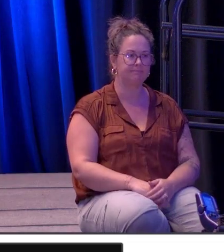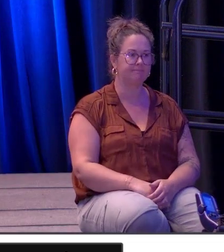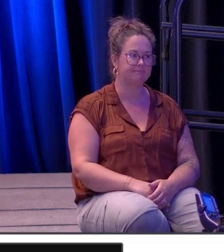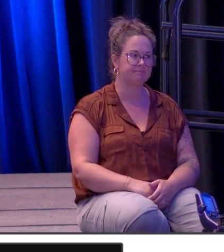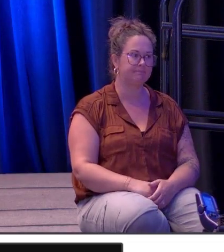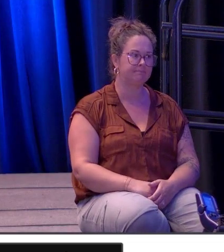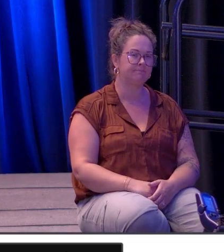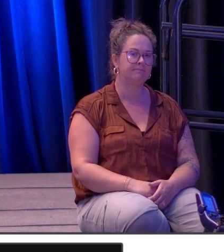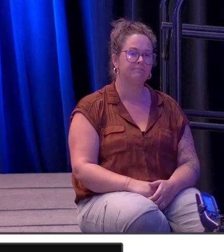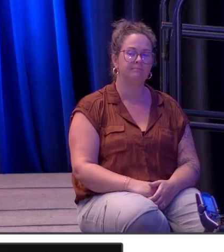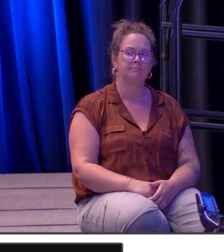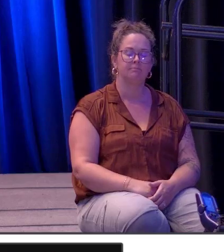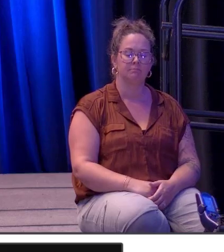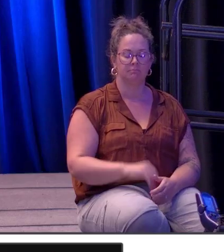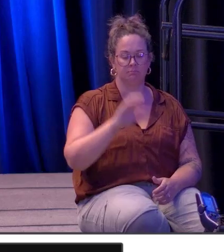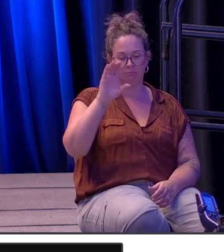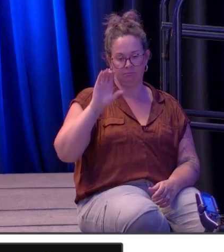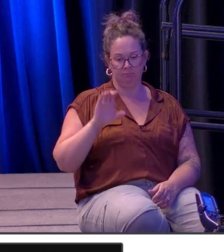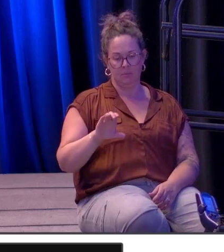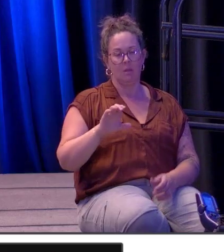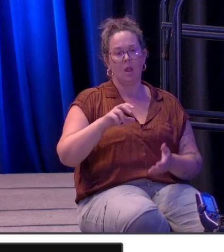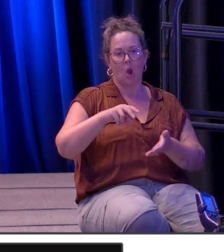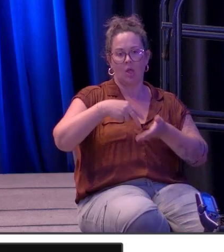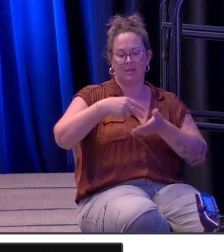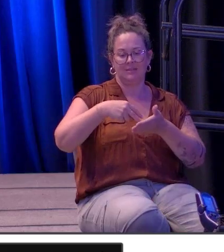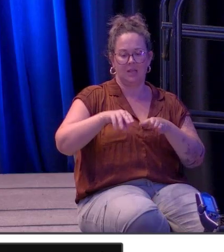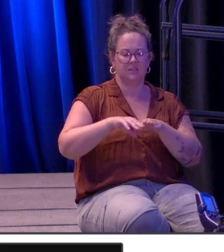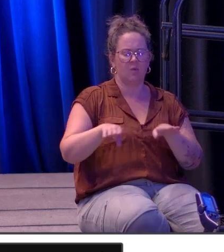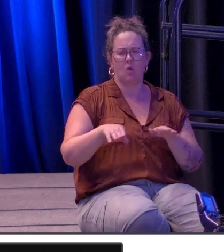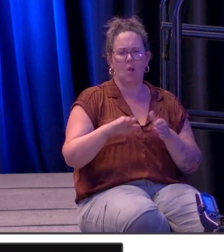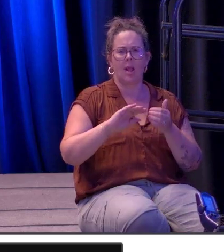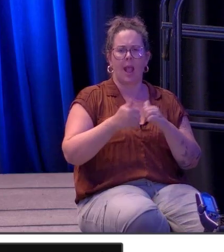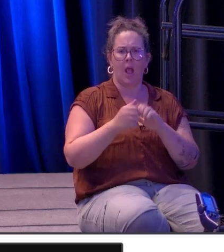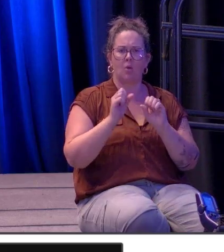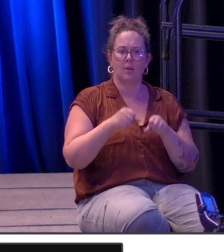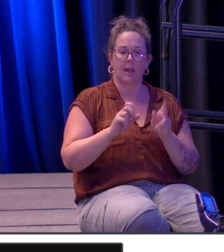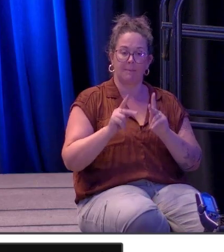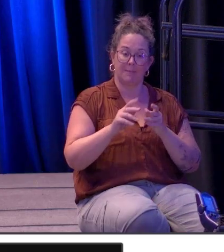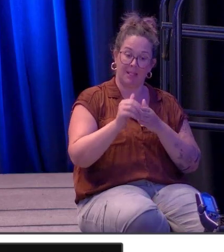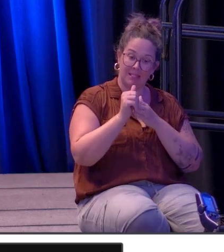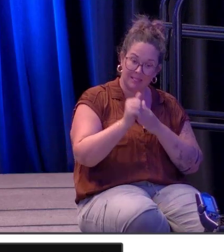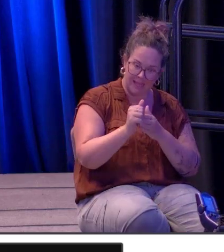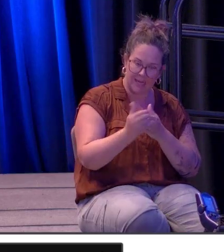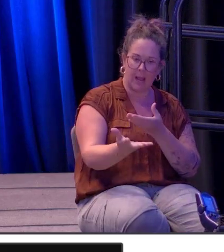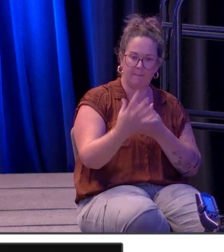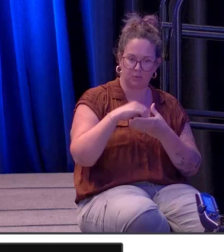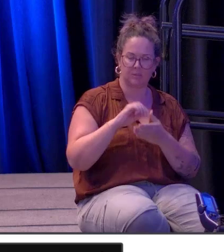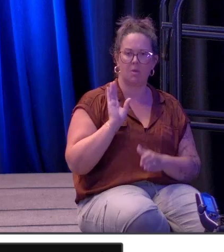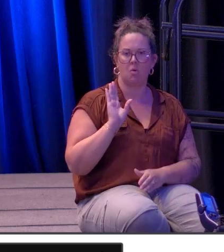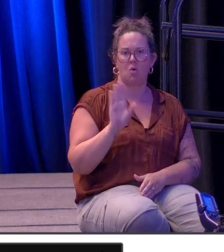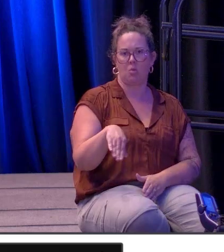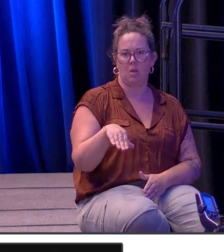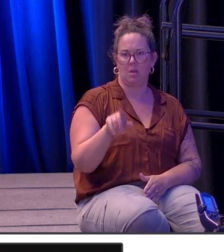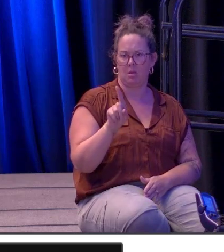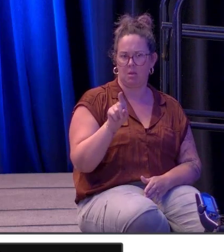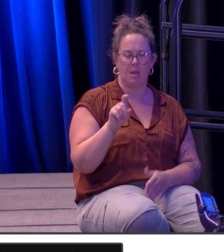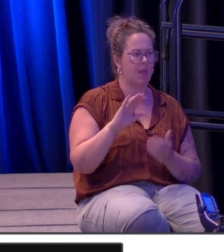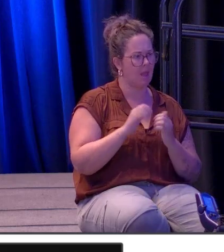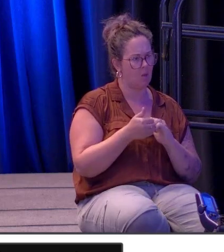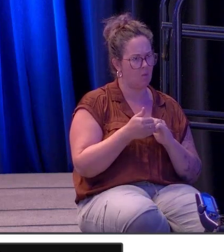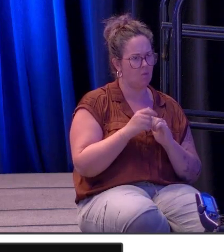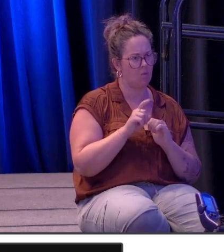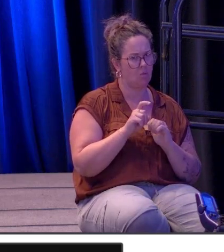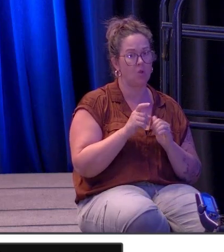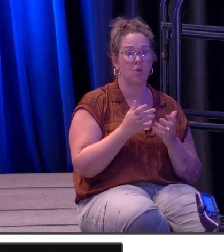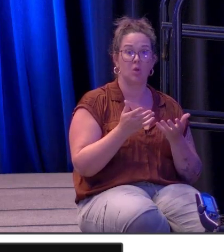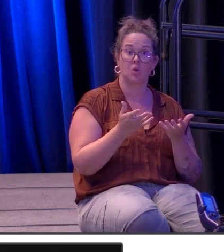So on the dance floor, what helps people participate and lead fully? Because you just don't want people to come. You actually want people